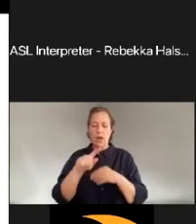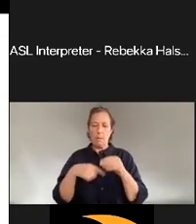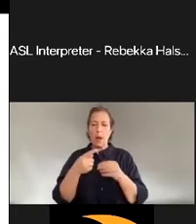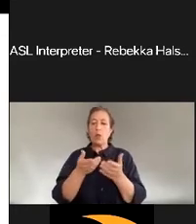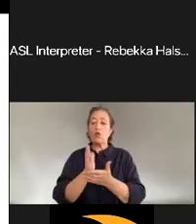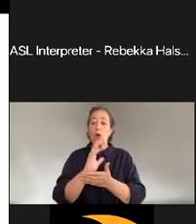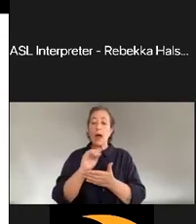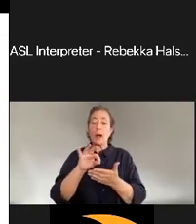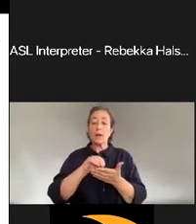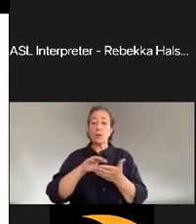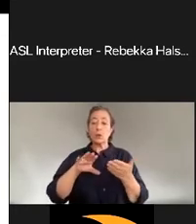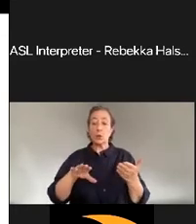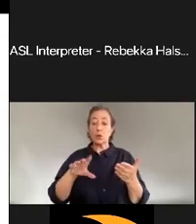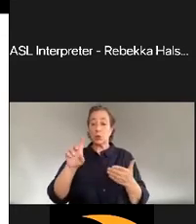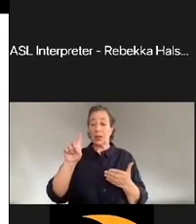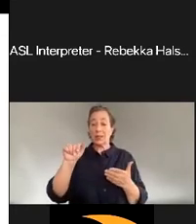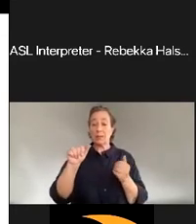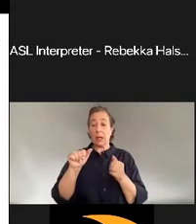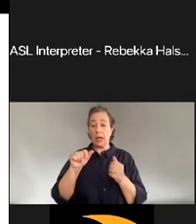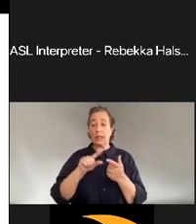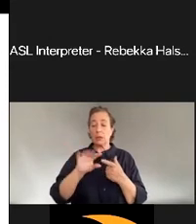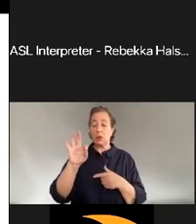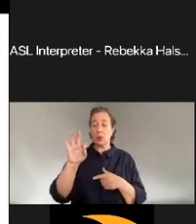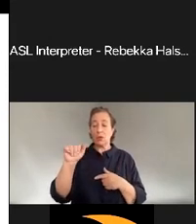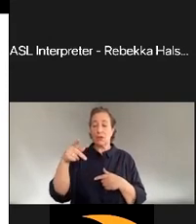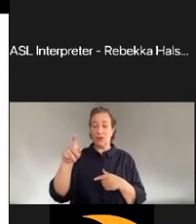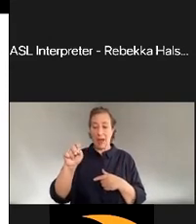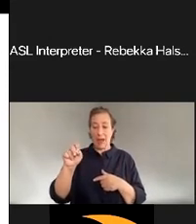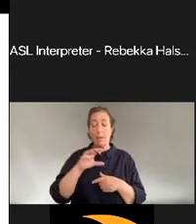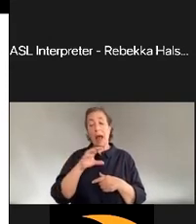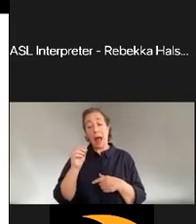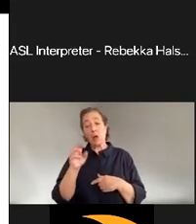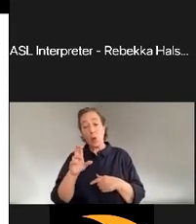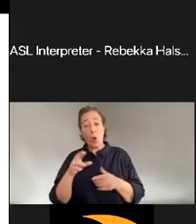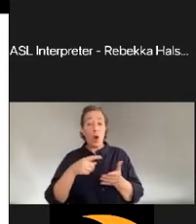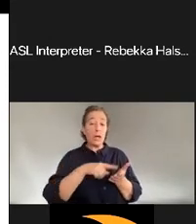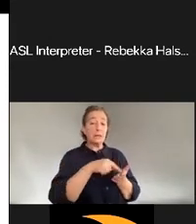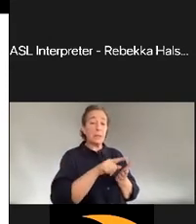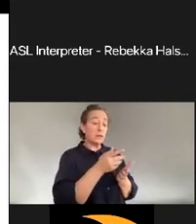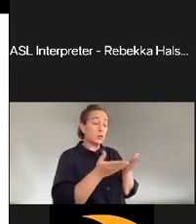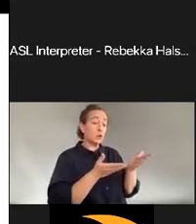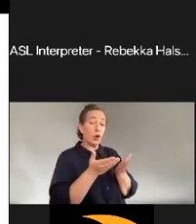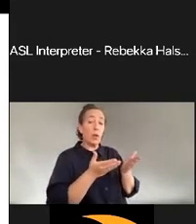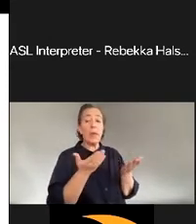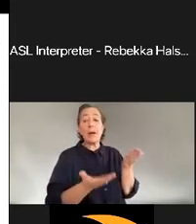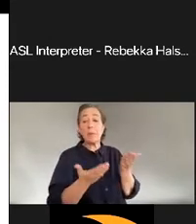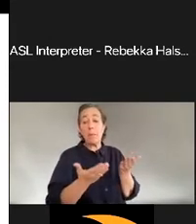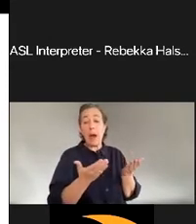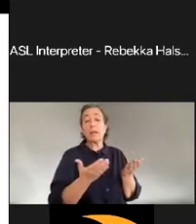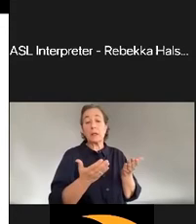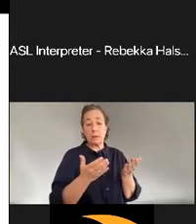to FAPE, and in particular addressing the need for compensatory services that may have arisen for students during the